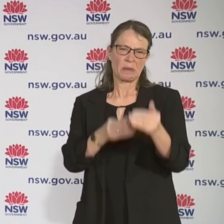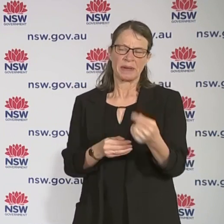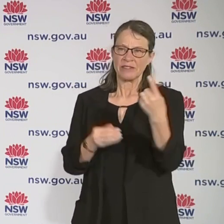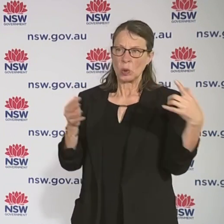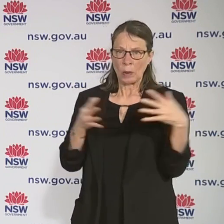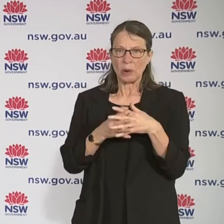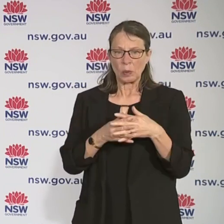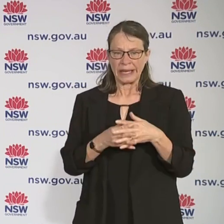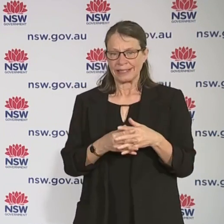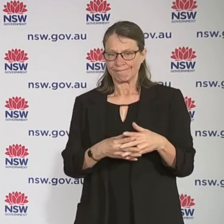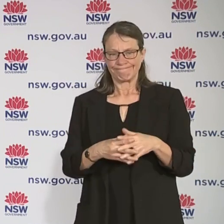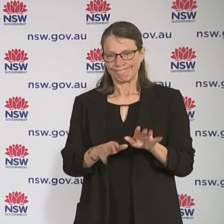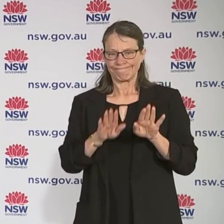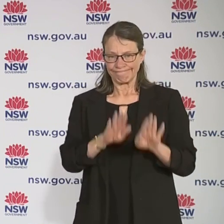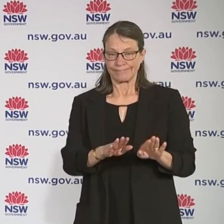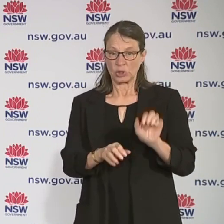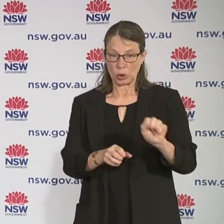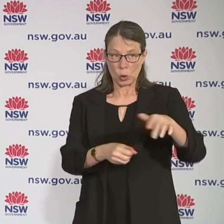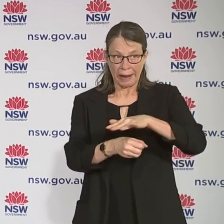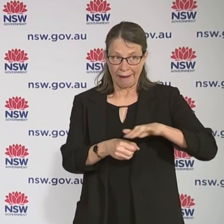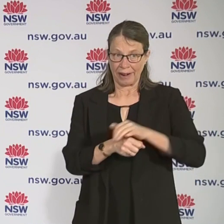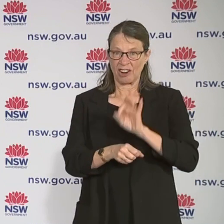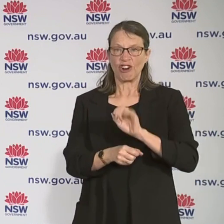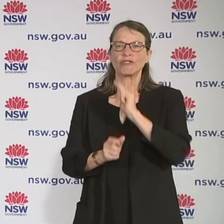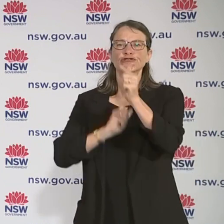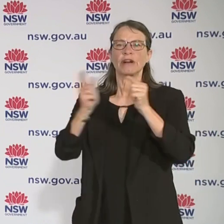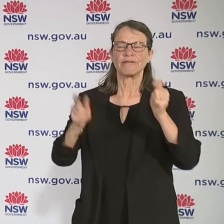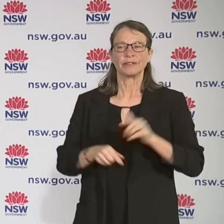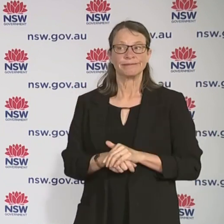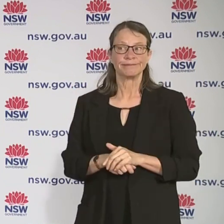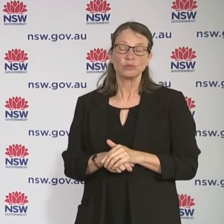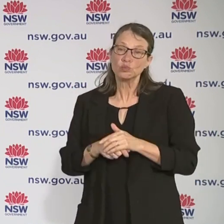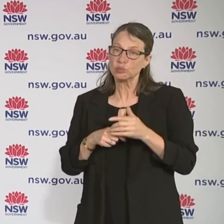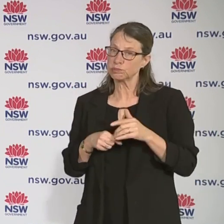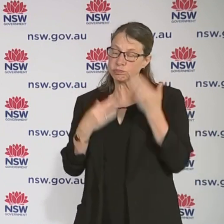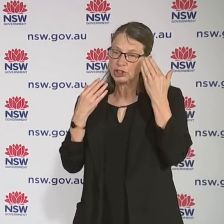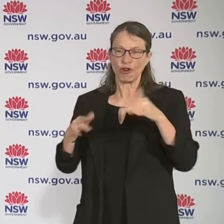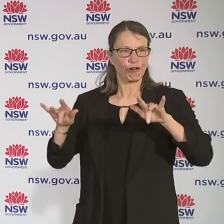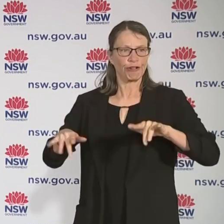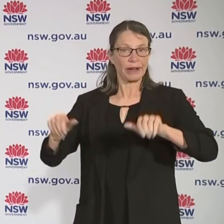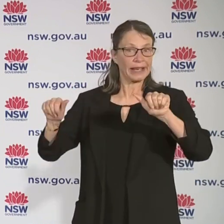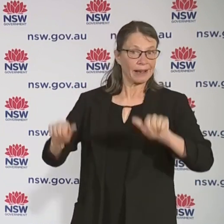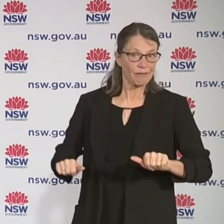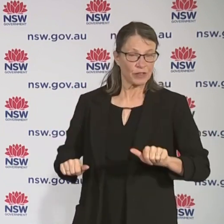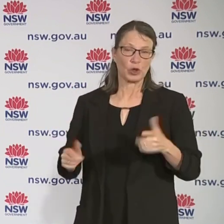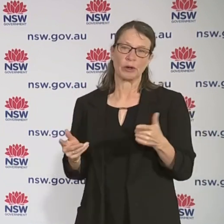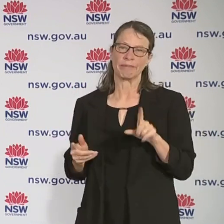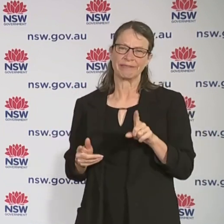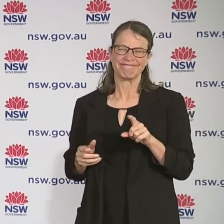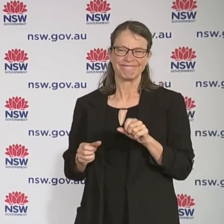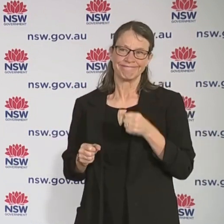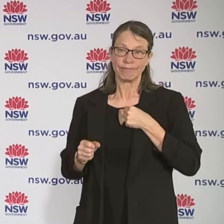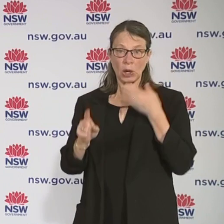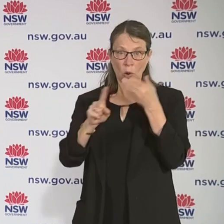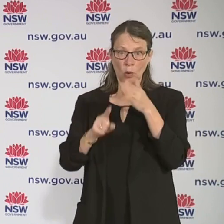advice at this stage. At this stage, our anticipation and expectation is that everybody moves forward together. But if there is a major